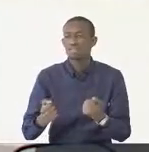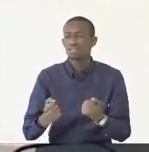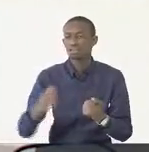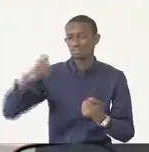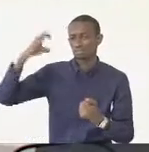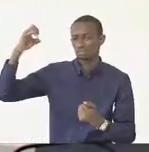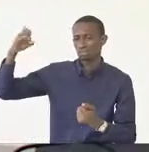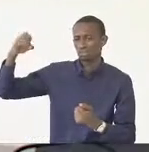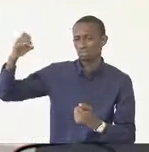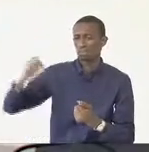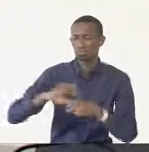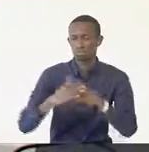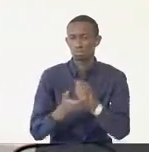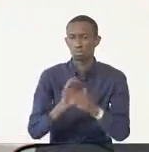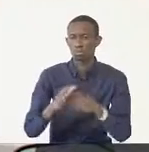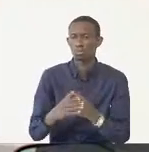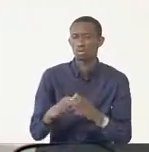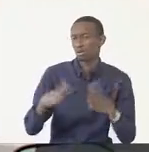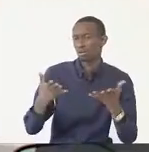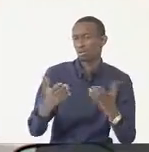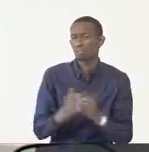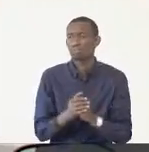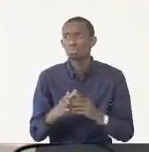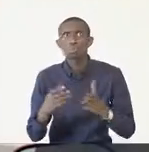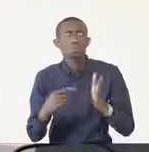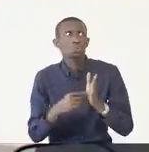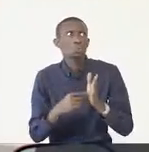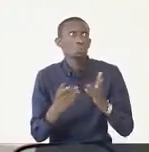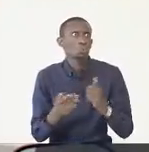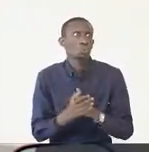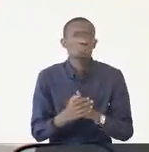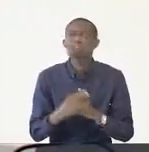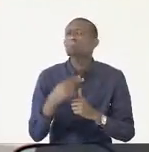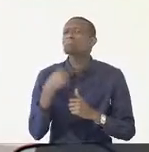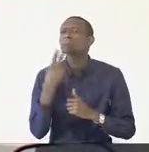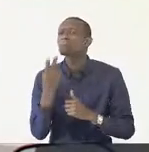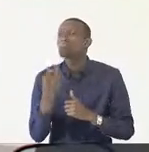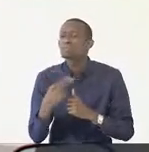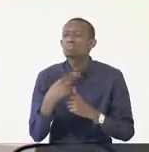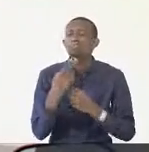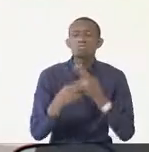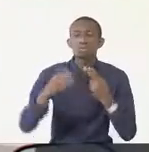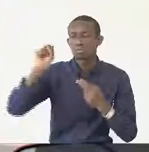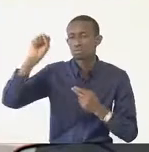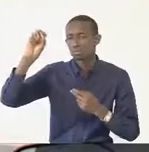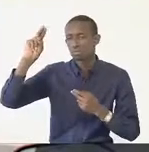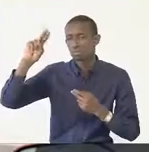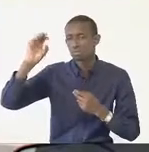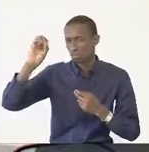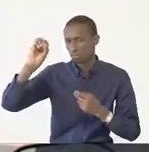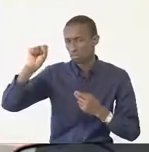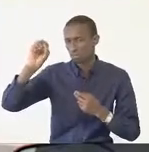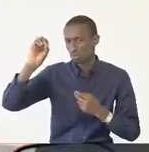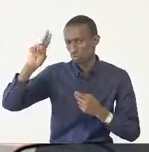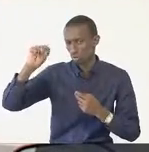any form, whether there is a sound production in the form of heat. This is a loss of energy that we have during